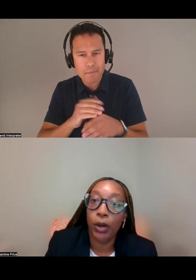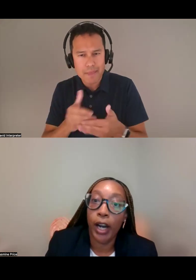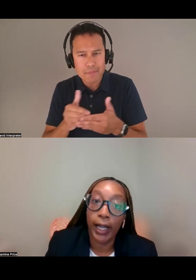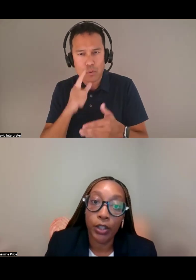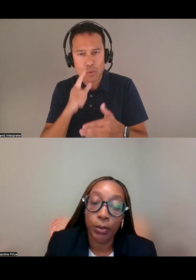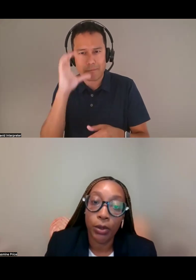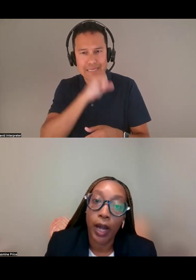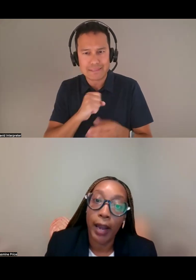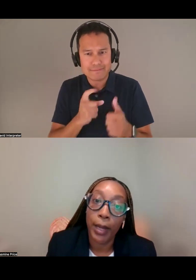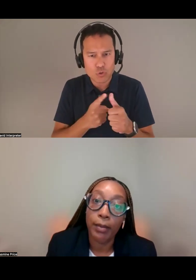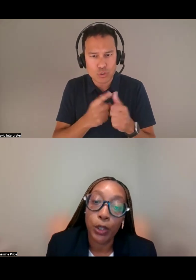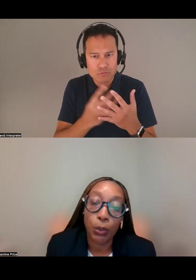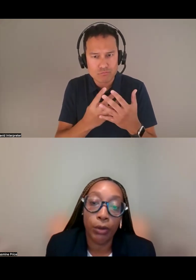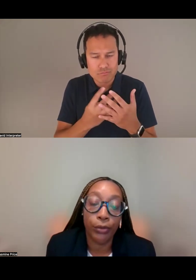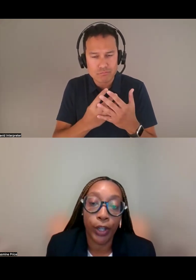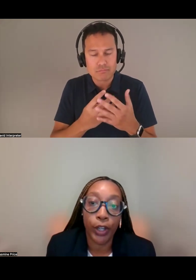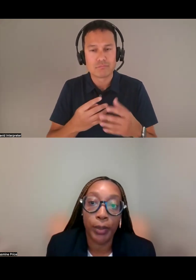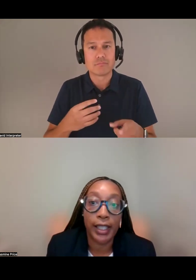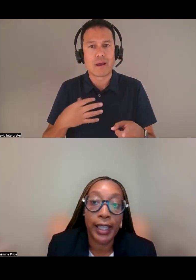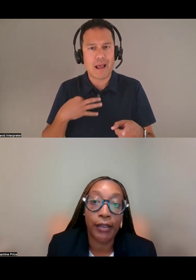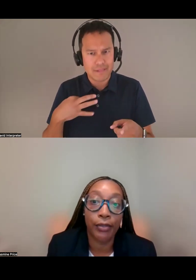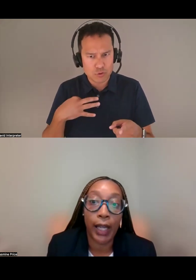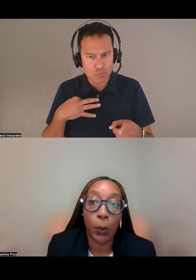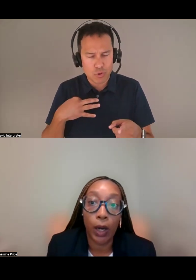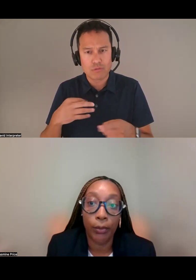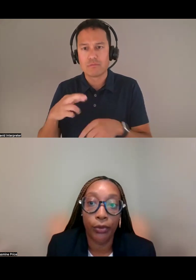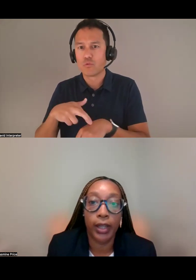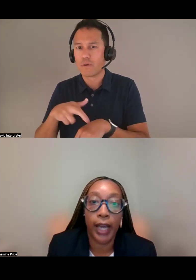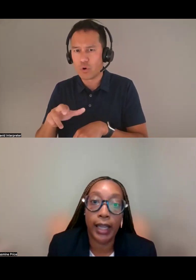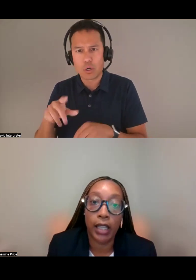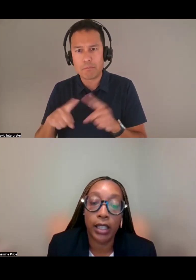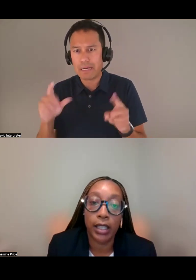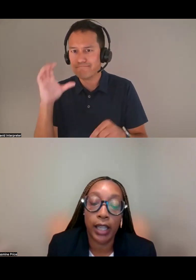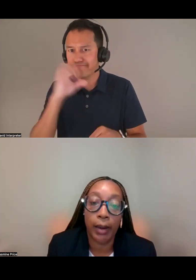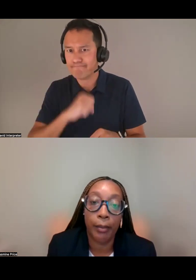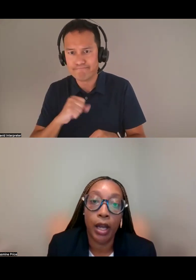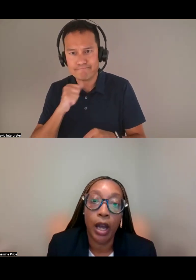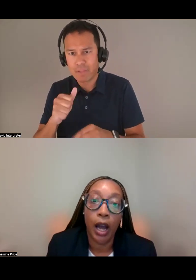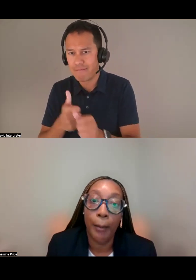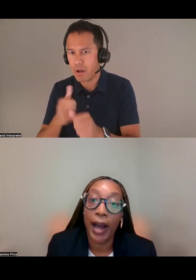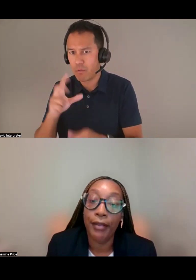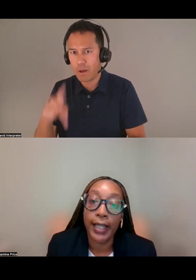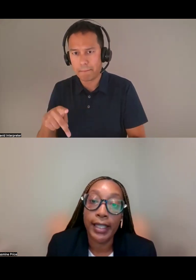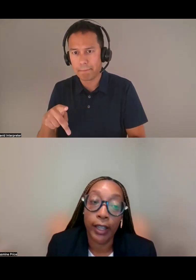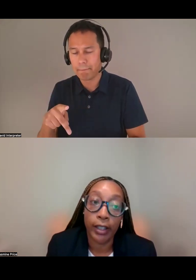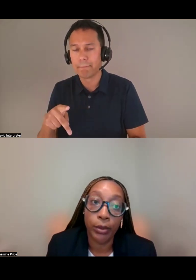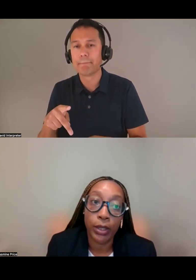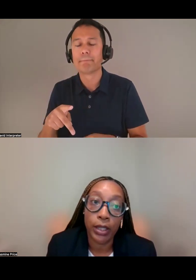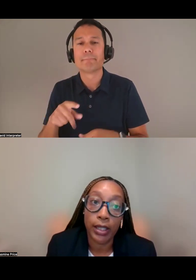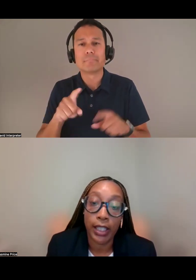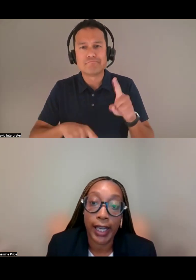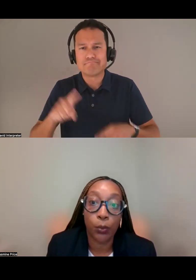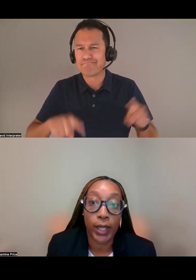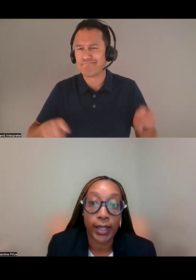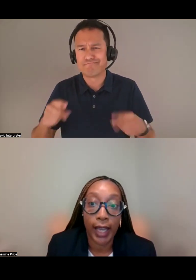screening and were eligible, and babies who were referred but did not follow up for a diagnostic exam by various